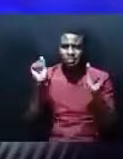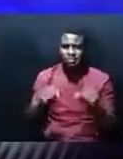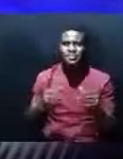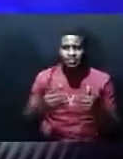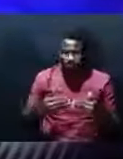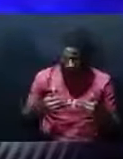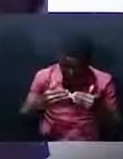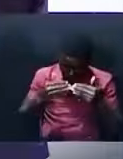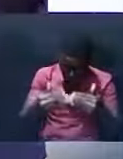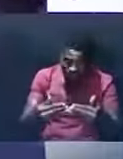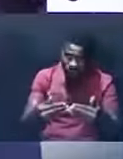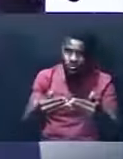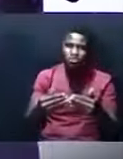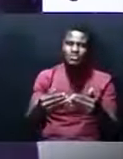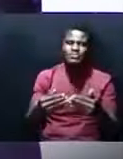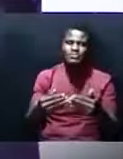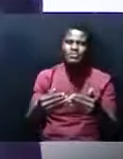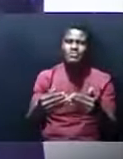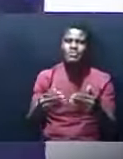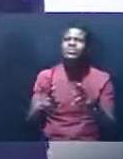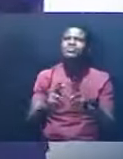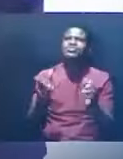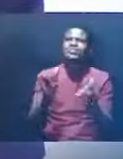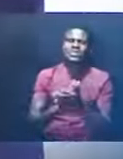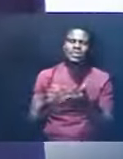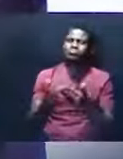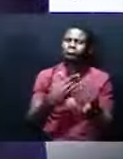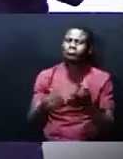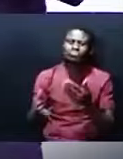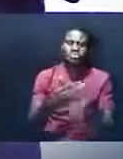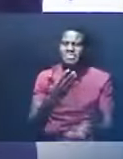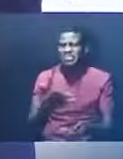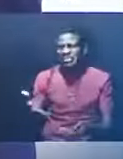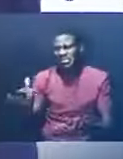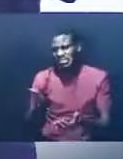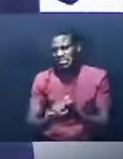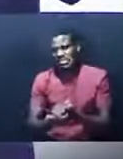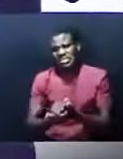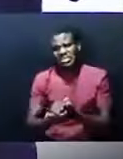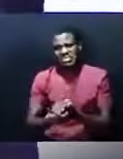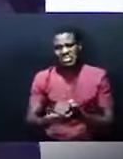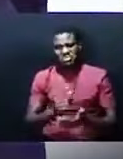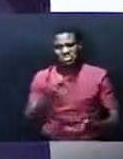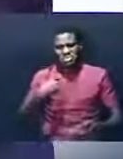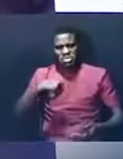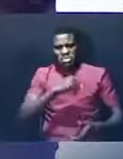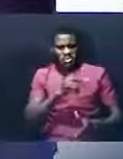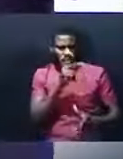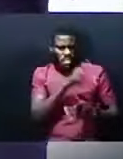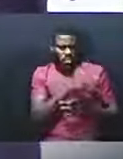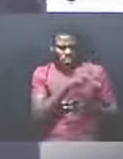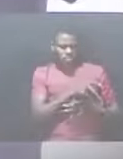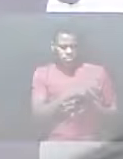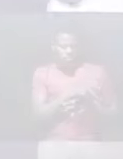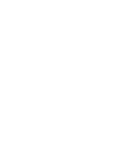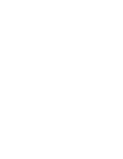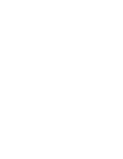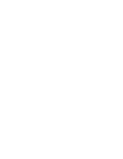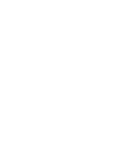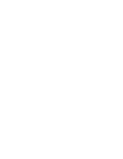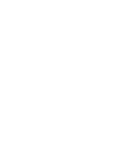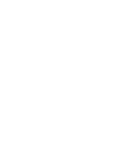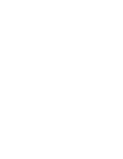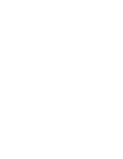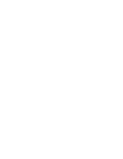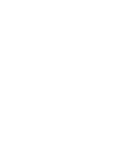any progression of what we have planted.